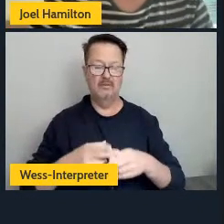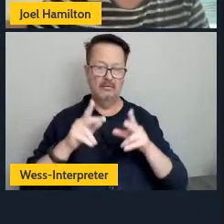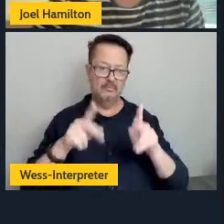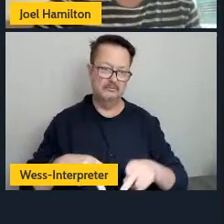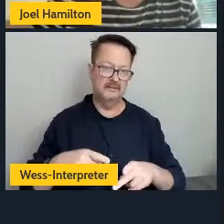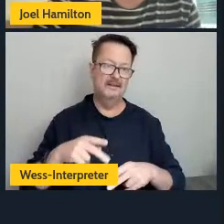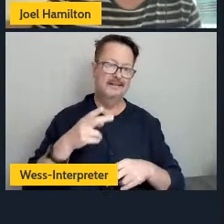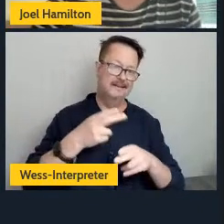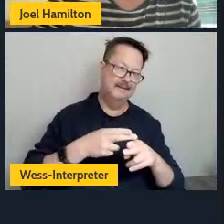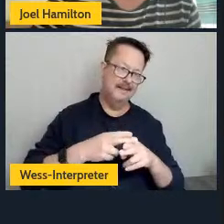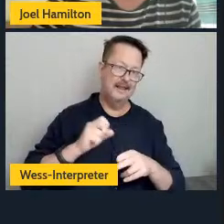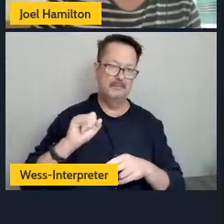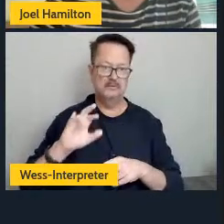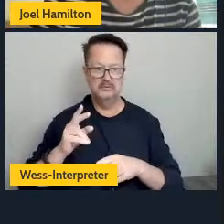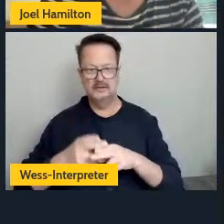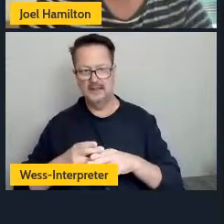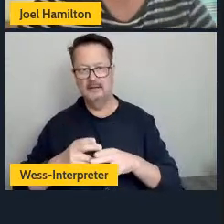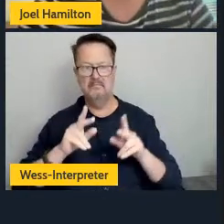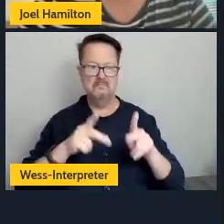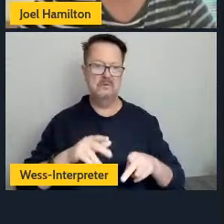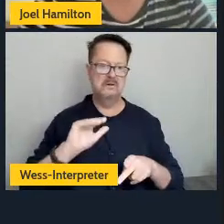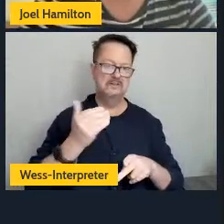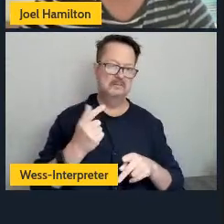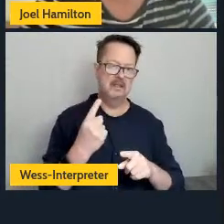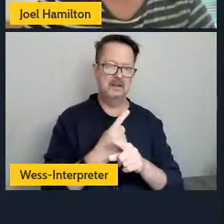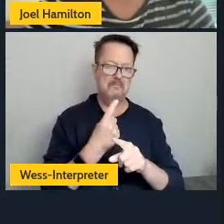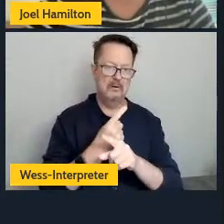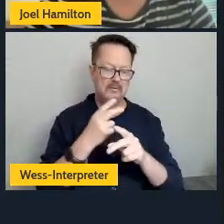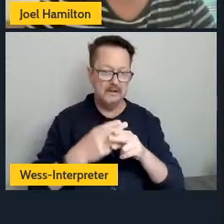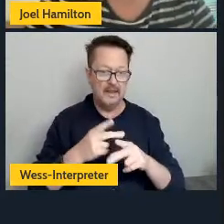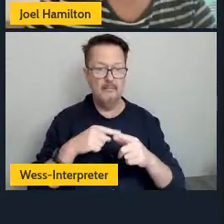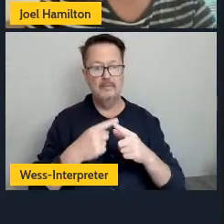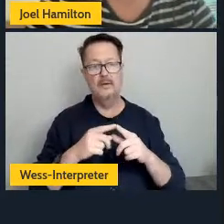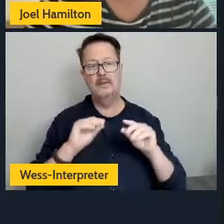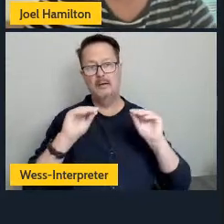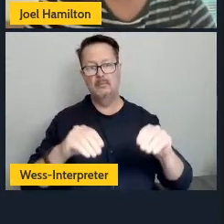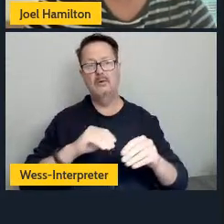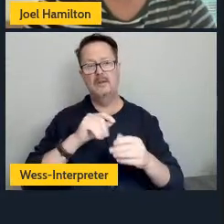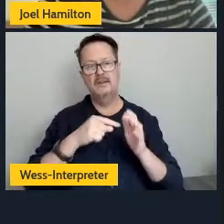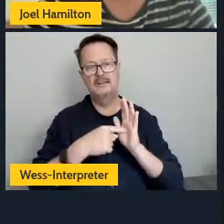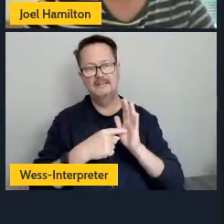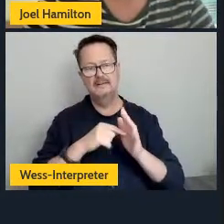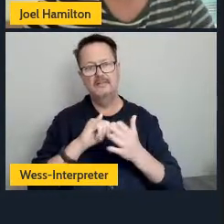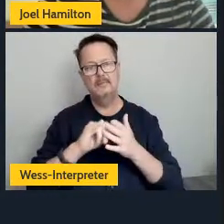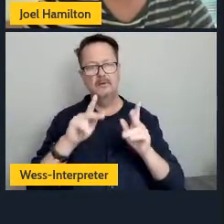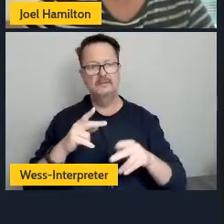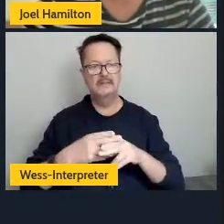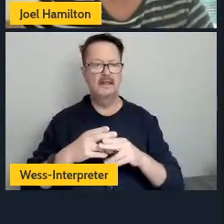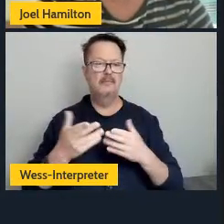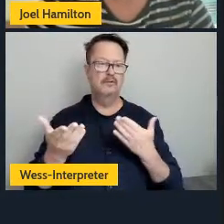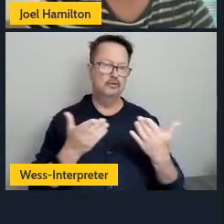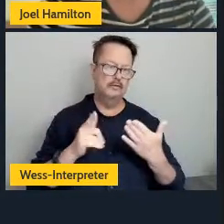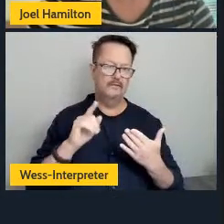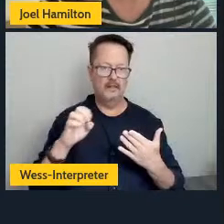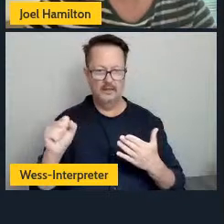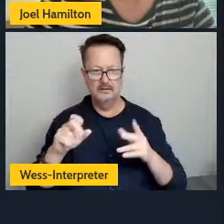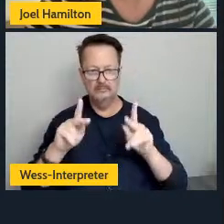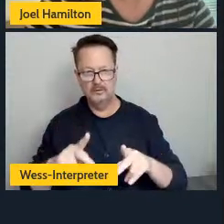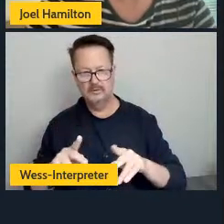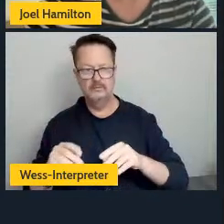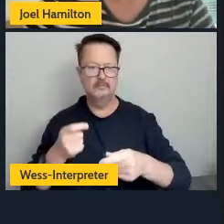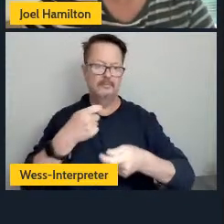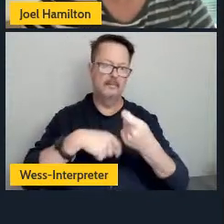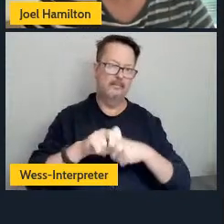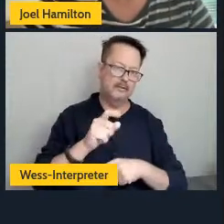and surname, person seems like an appropriate name. We can then create an instance of the person object called serverless person. We pass them the name server,